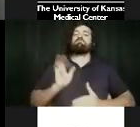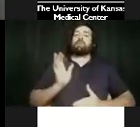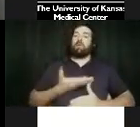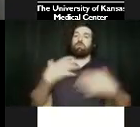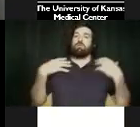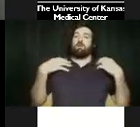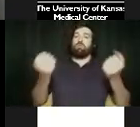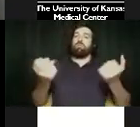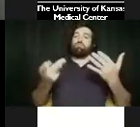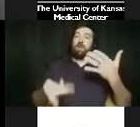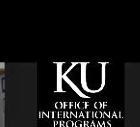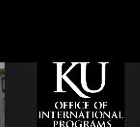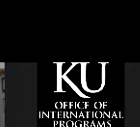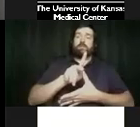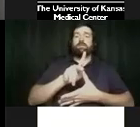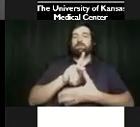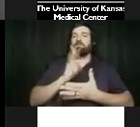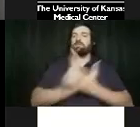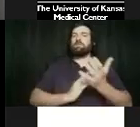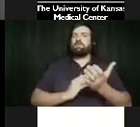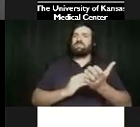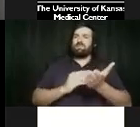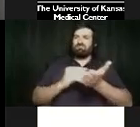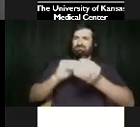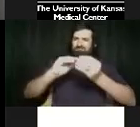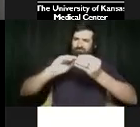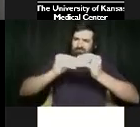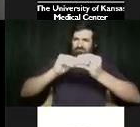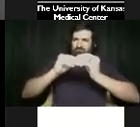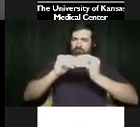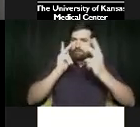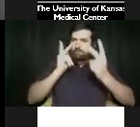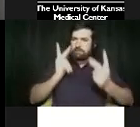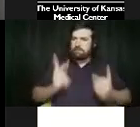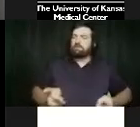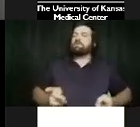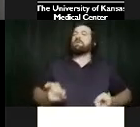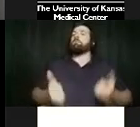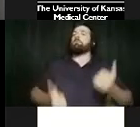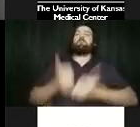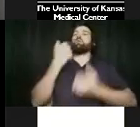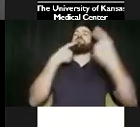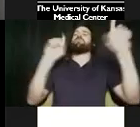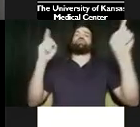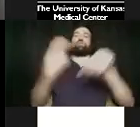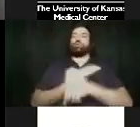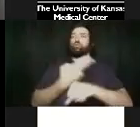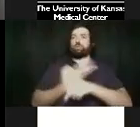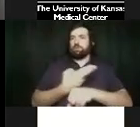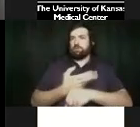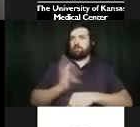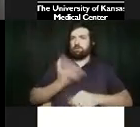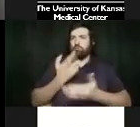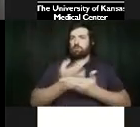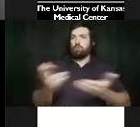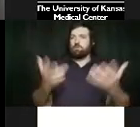priorities, this gives us some quantitative way of saying which is the most efficient use of our limited